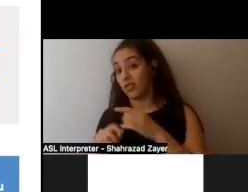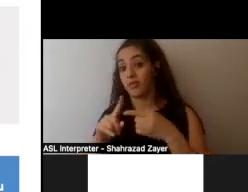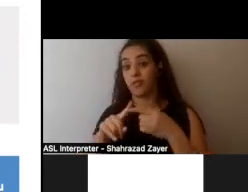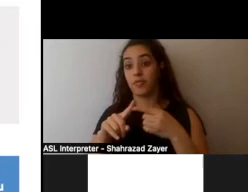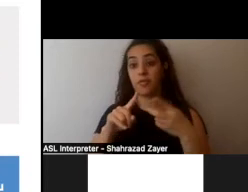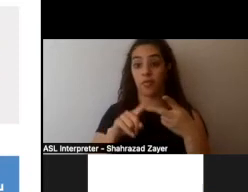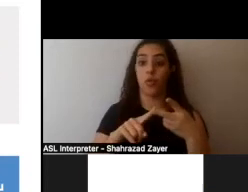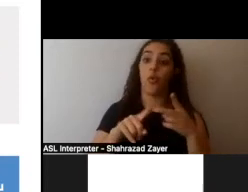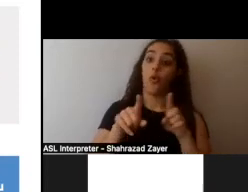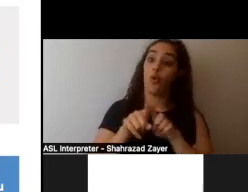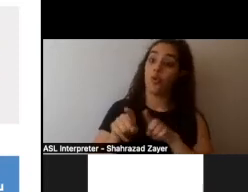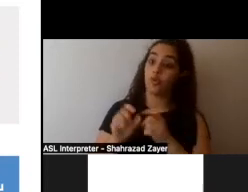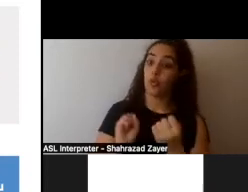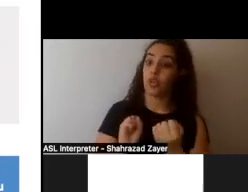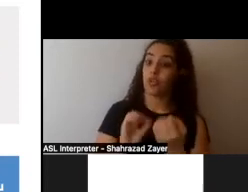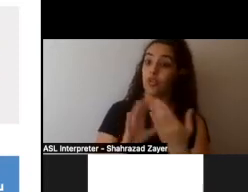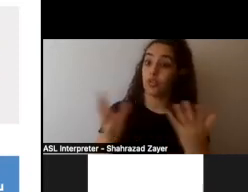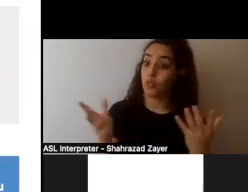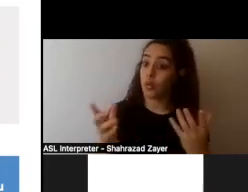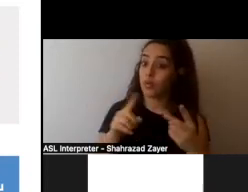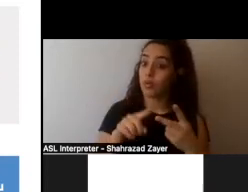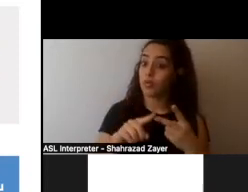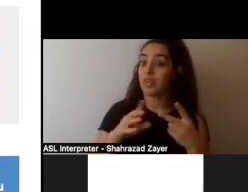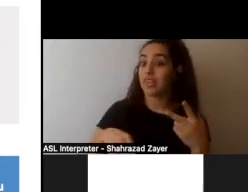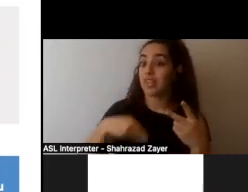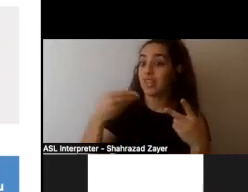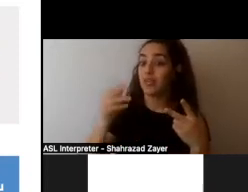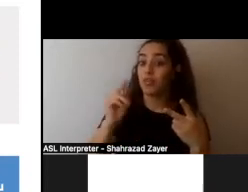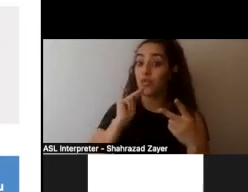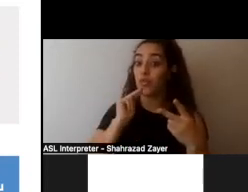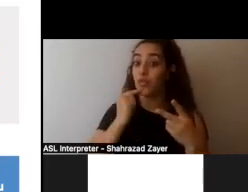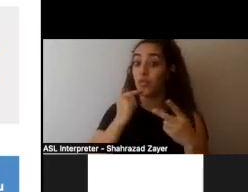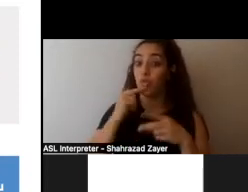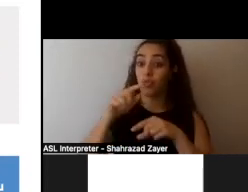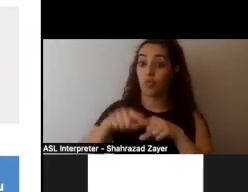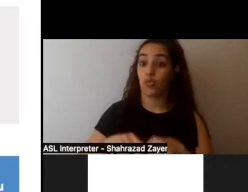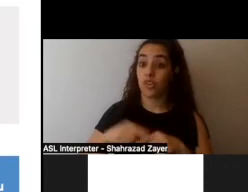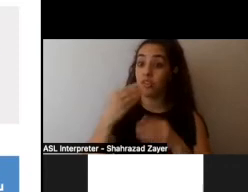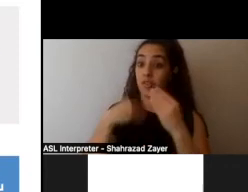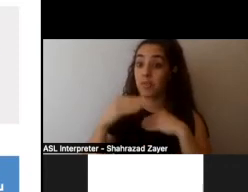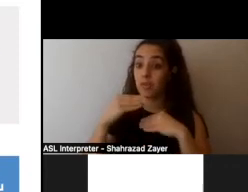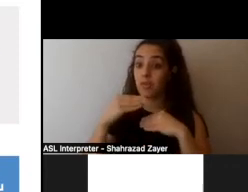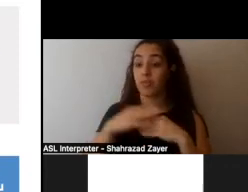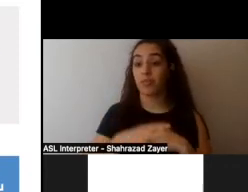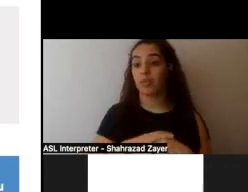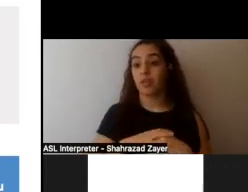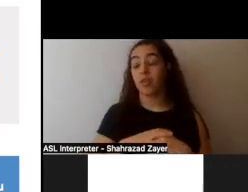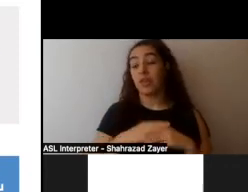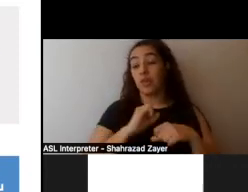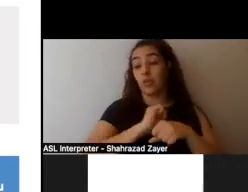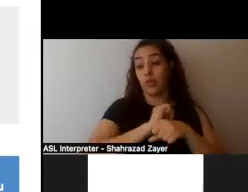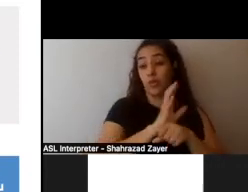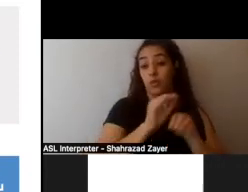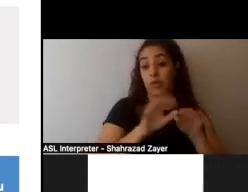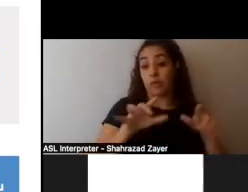well as provides nutritious meals. When COVID hit and everyone was